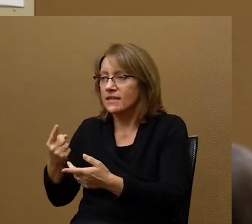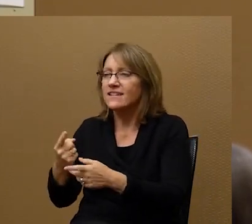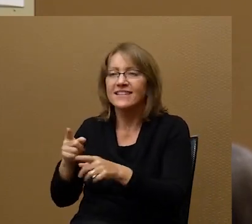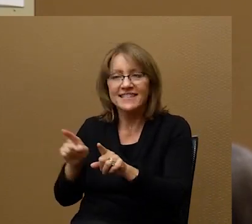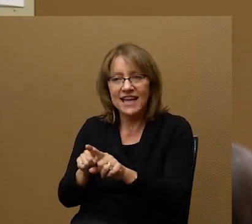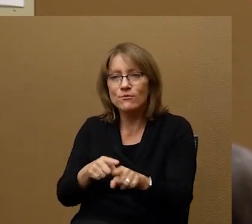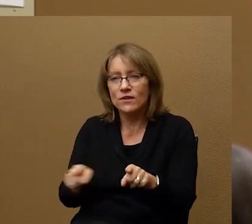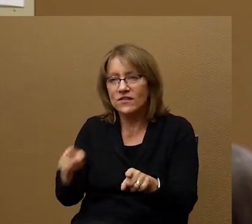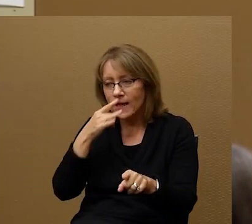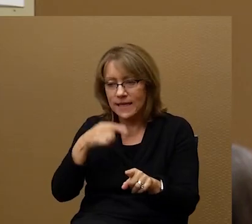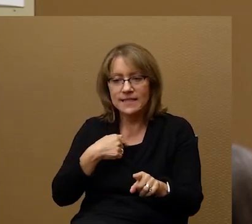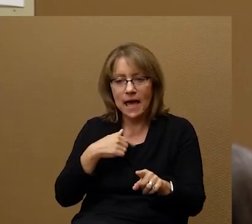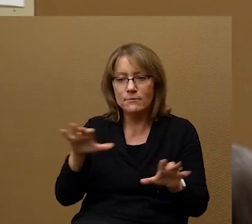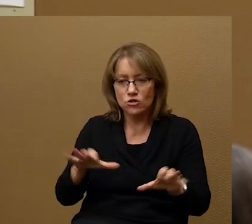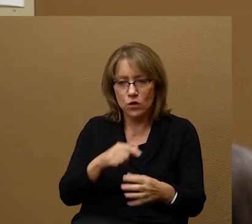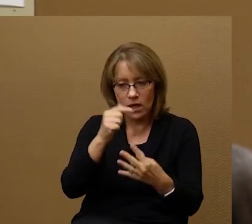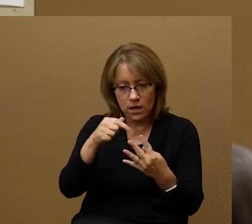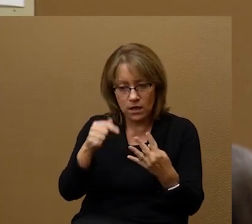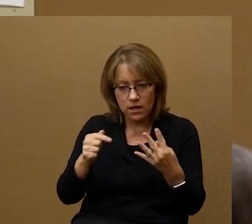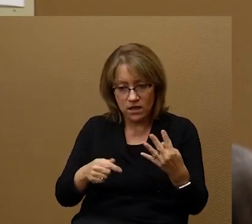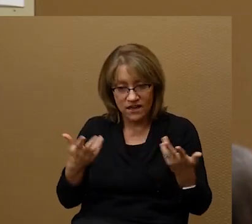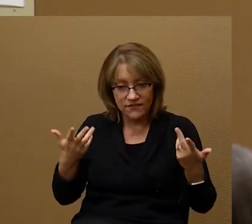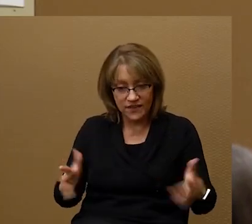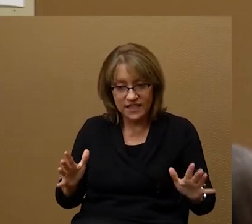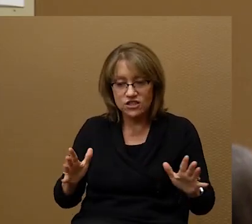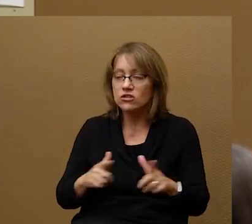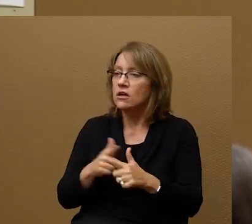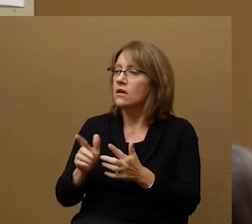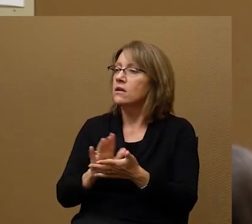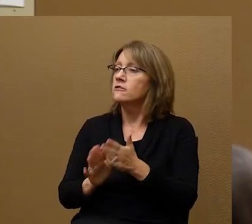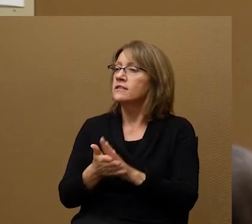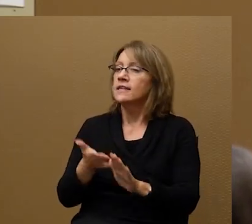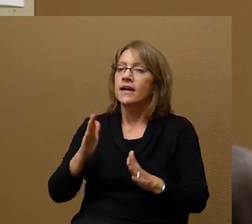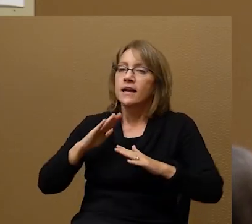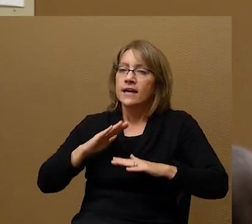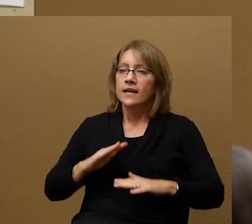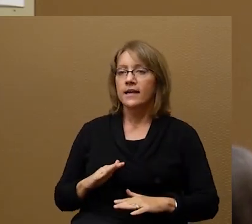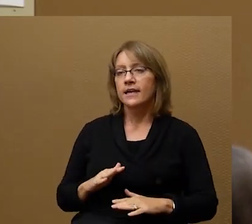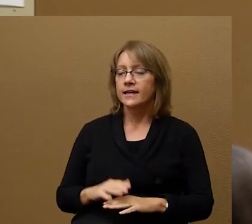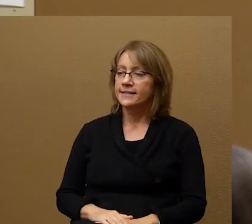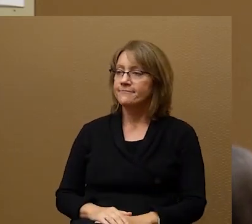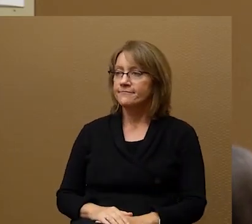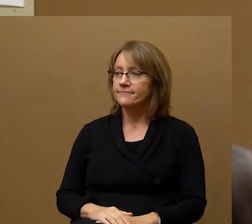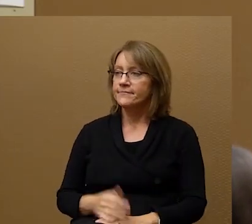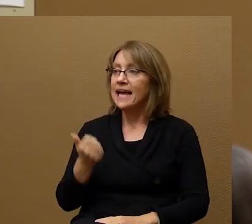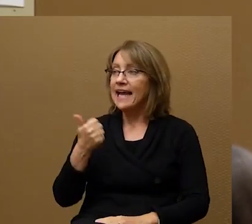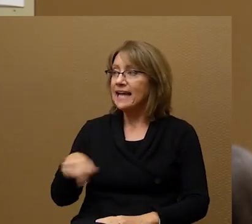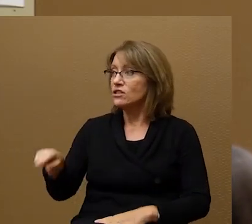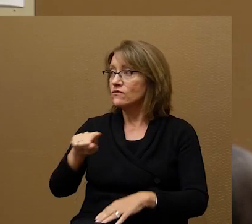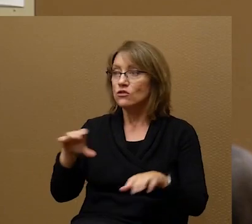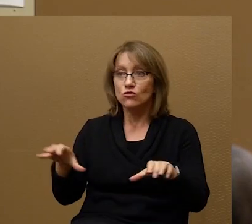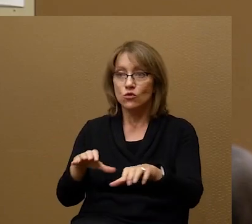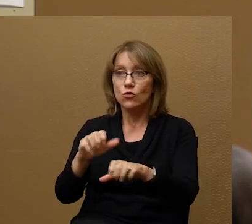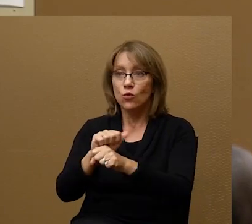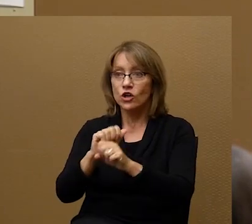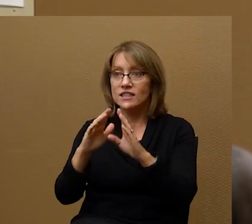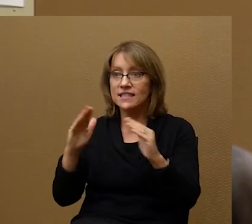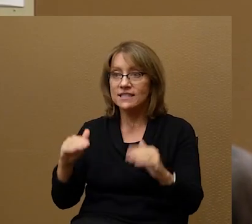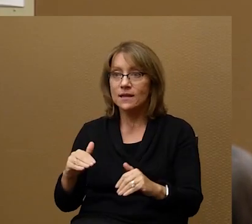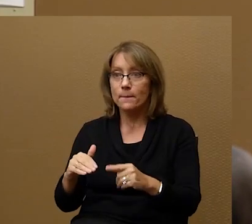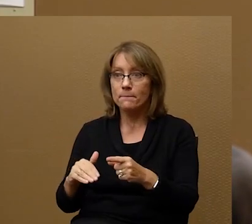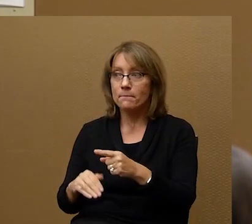I'm done, it helps ease the anxiety. Does anyone do work systems? This